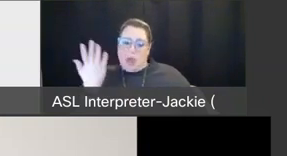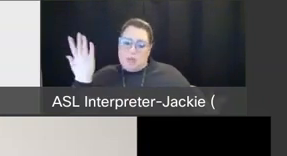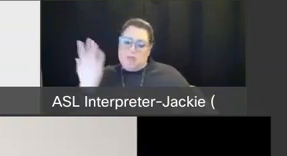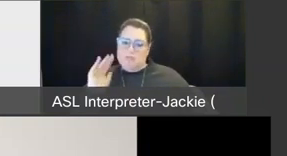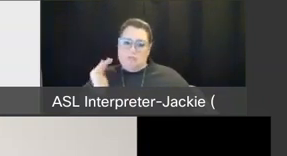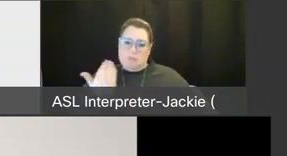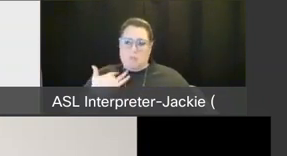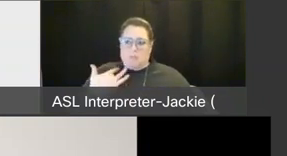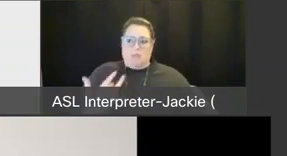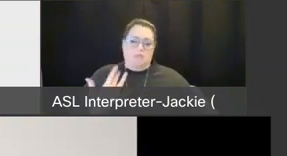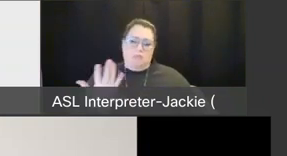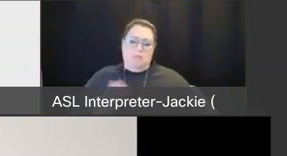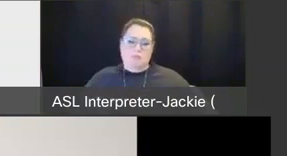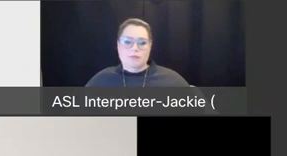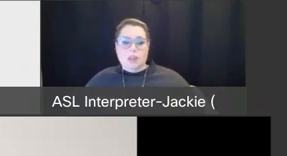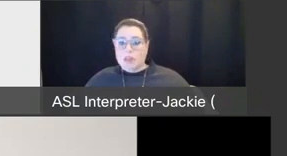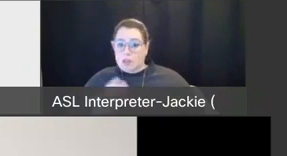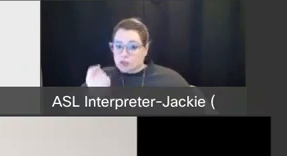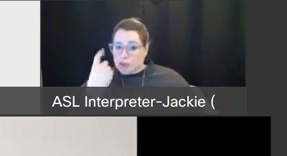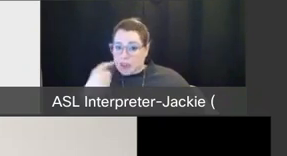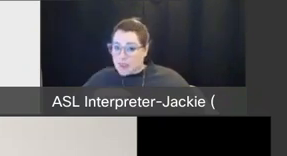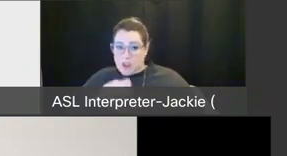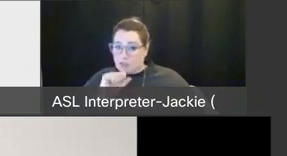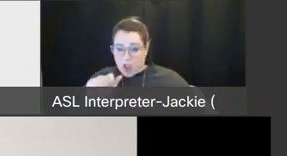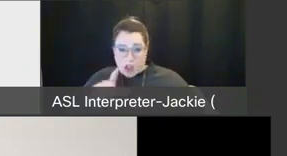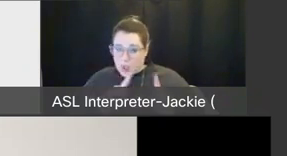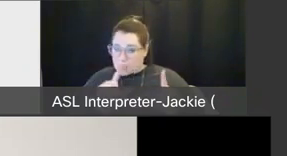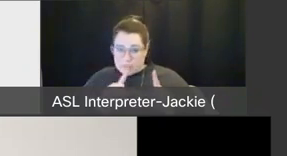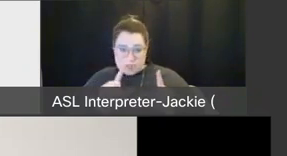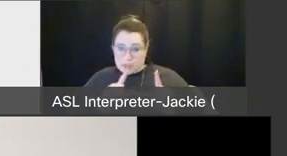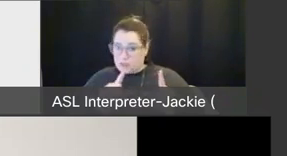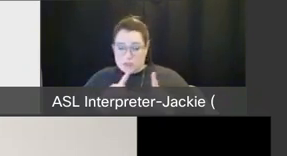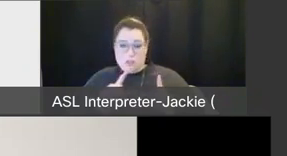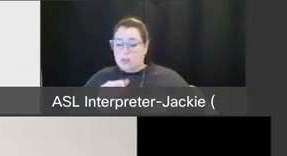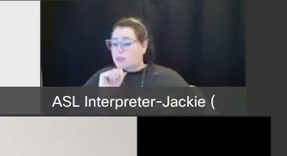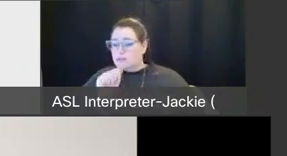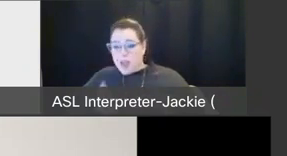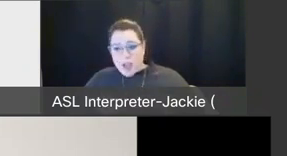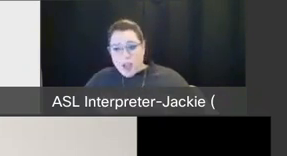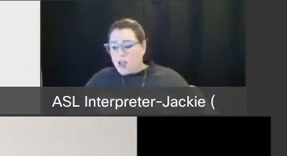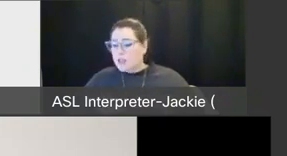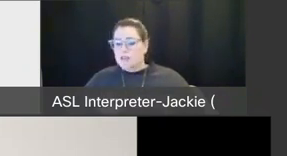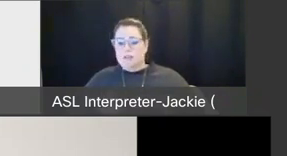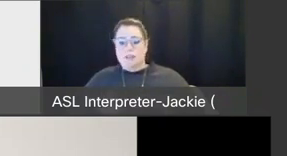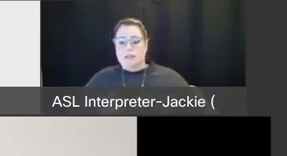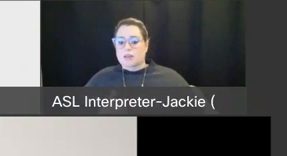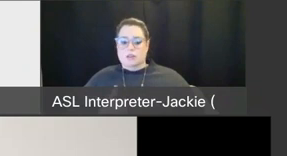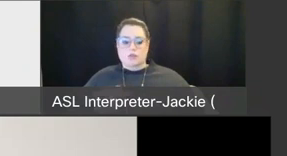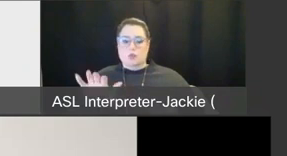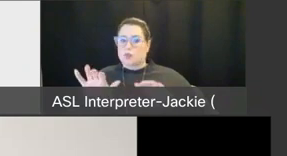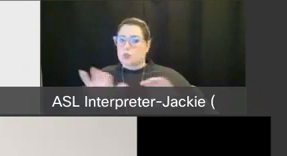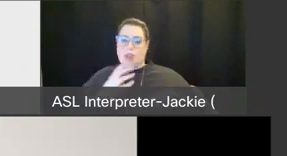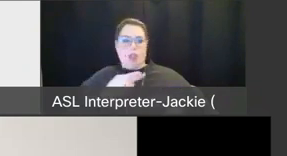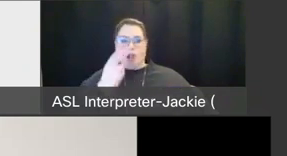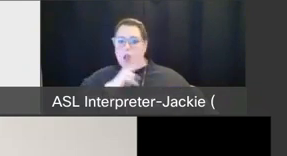return, they're not going to be licensed home improvement contractors. They're not going to do a job that's permitted, and you're never going to